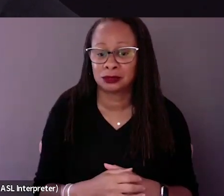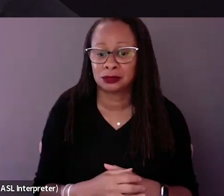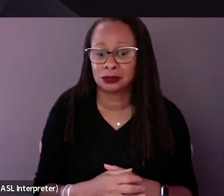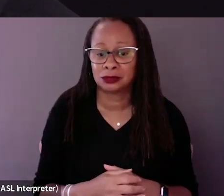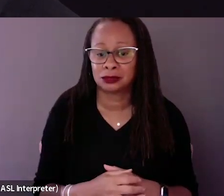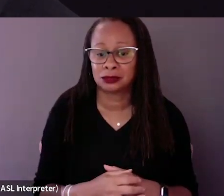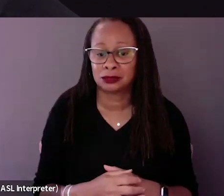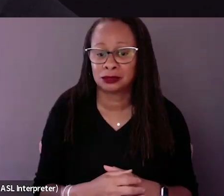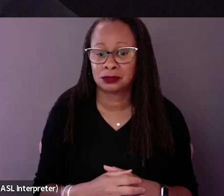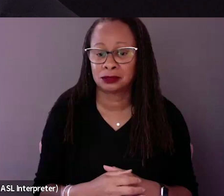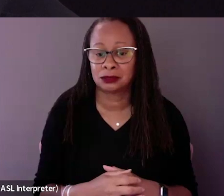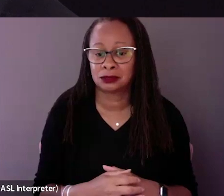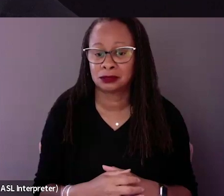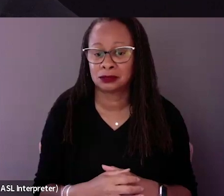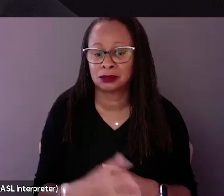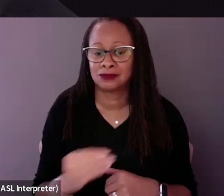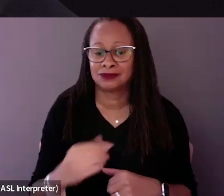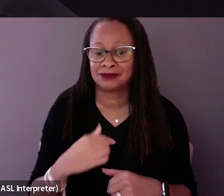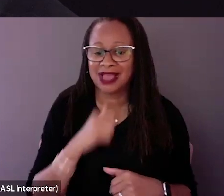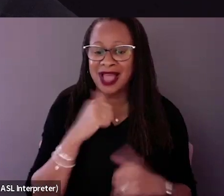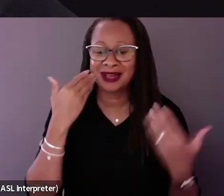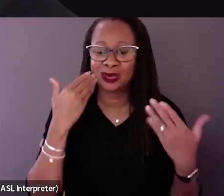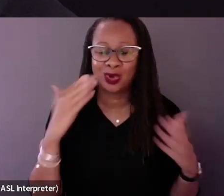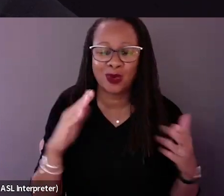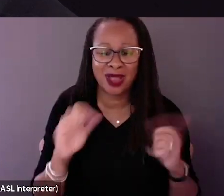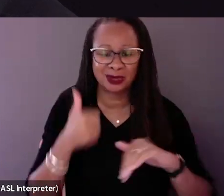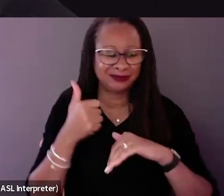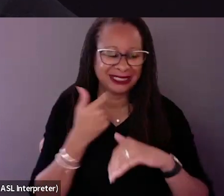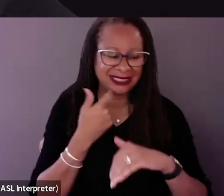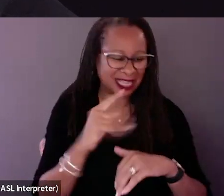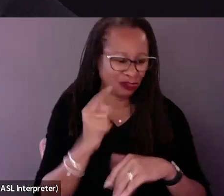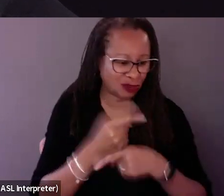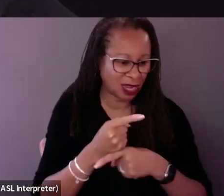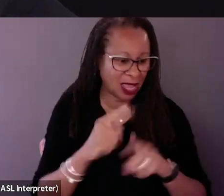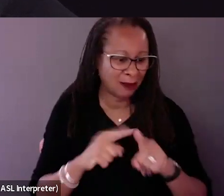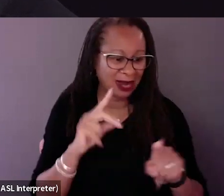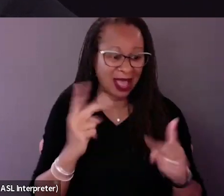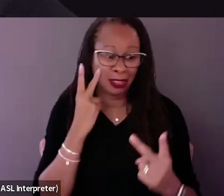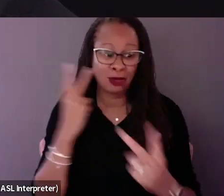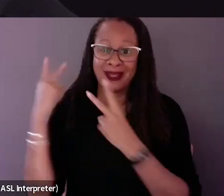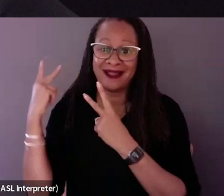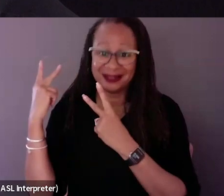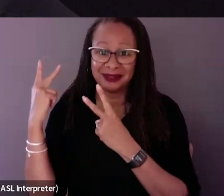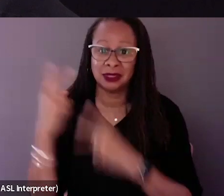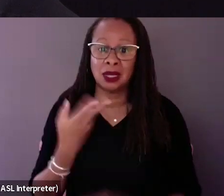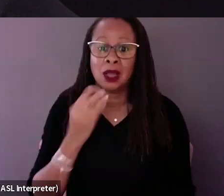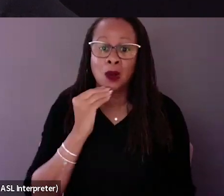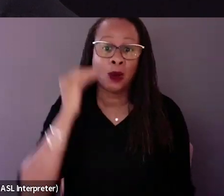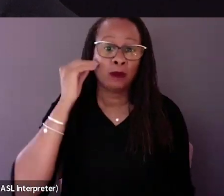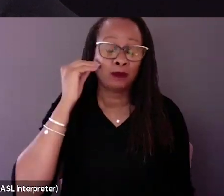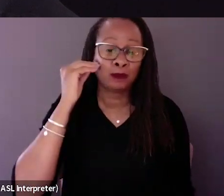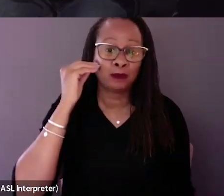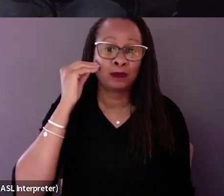and I don't even know how to put this, but I look back at home